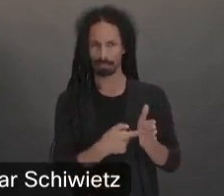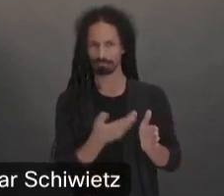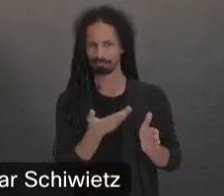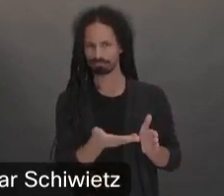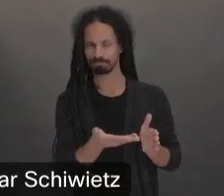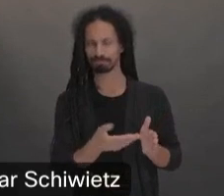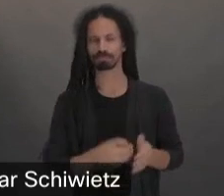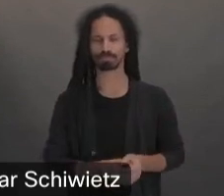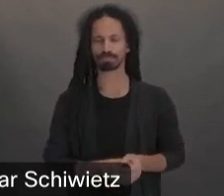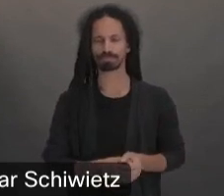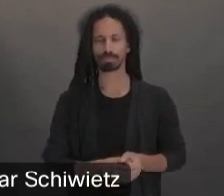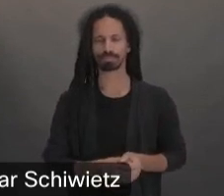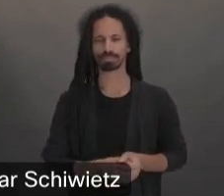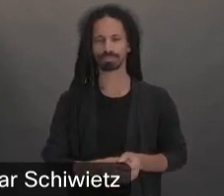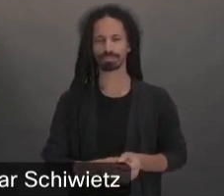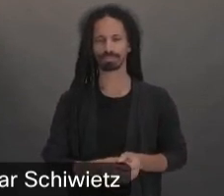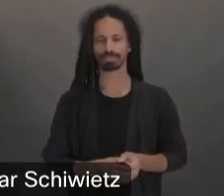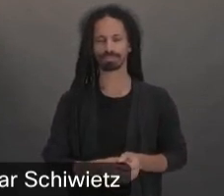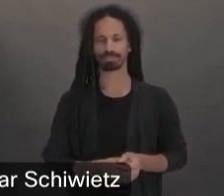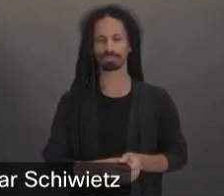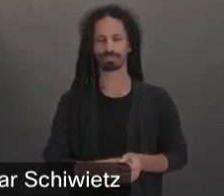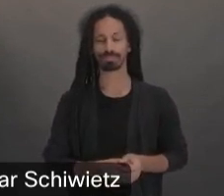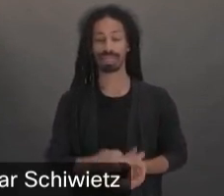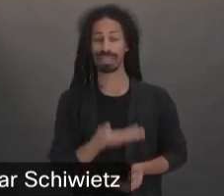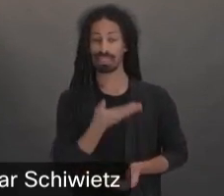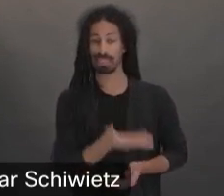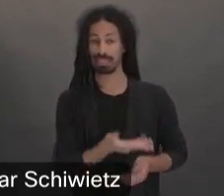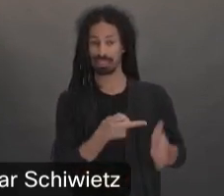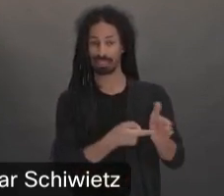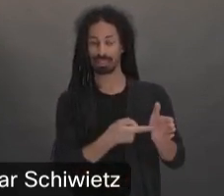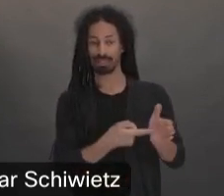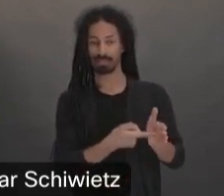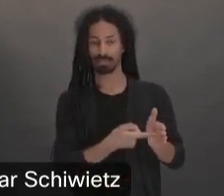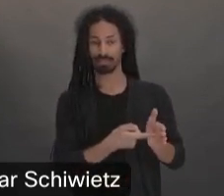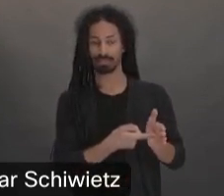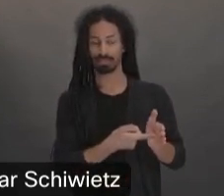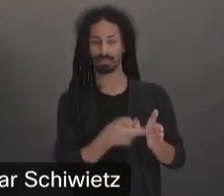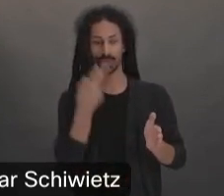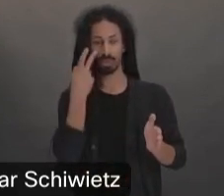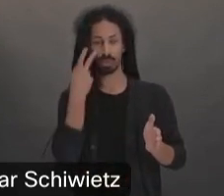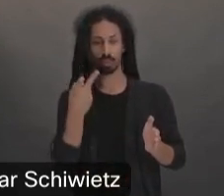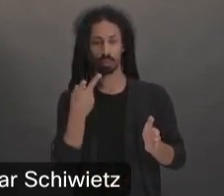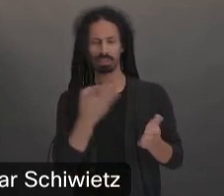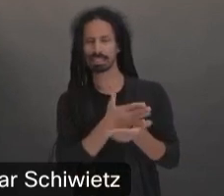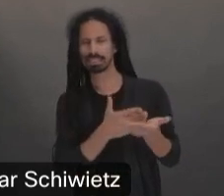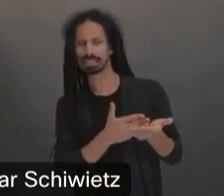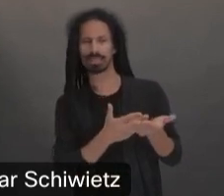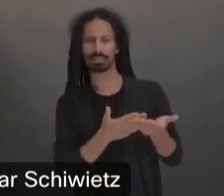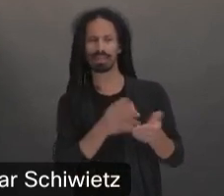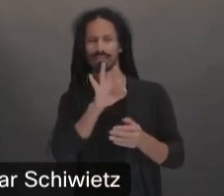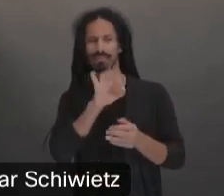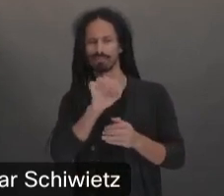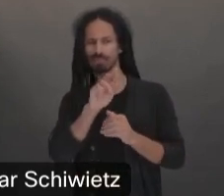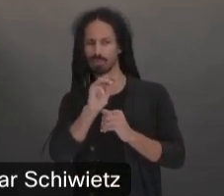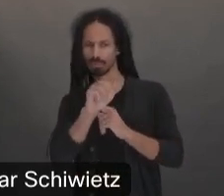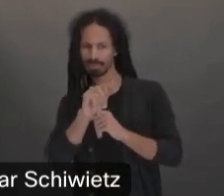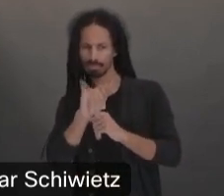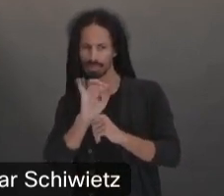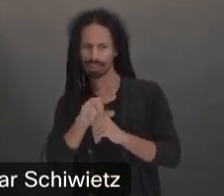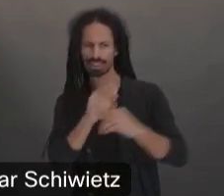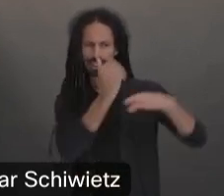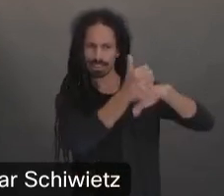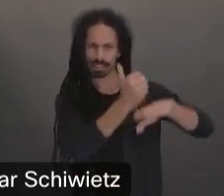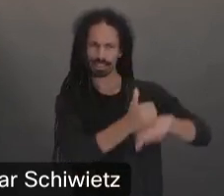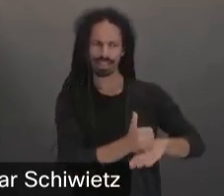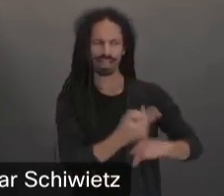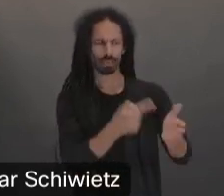paper. In the sample paper, we can see some of the formatting requirements related to APA, but